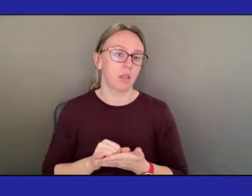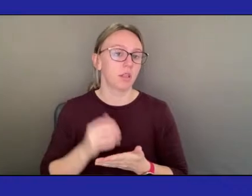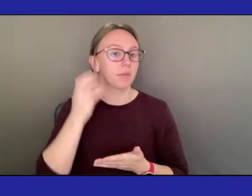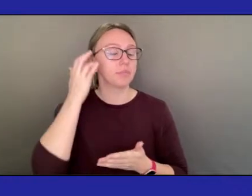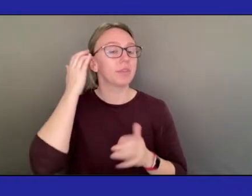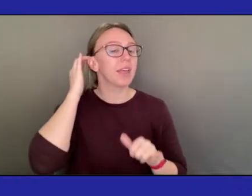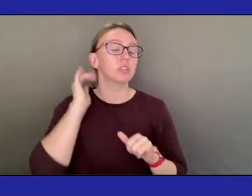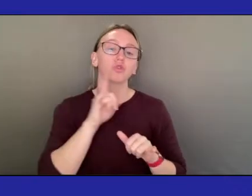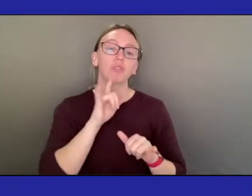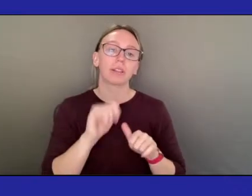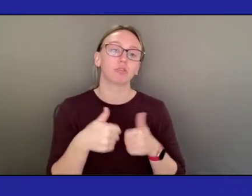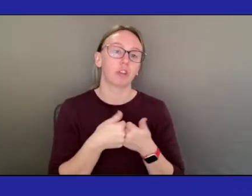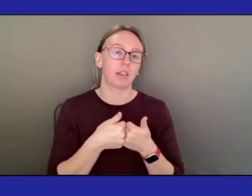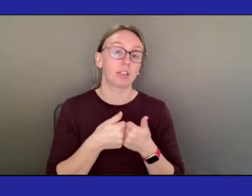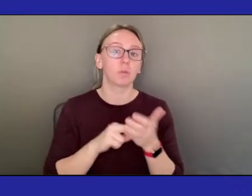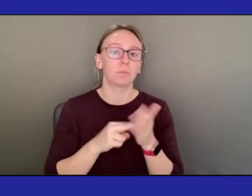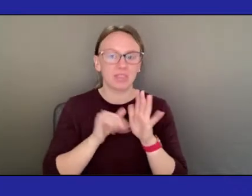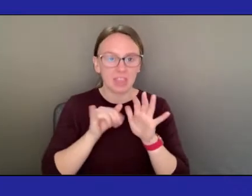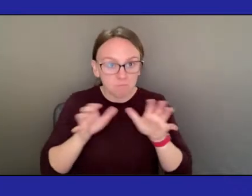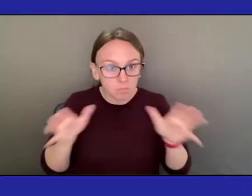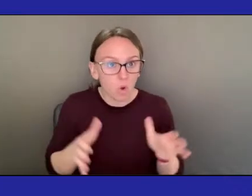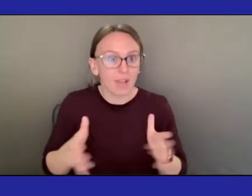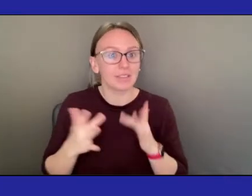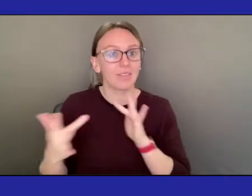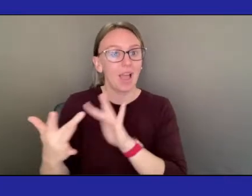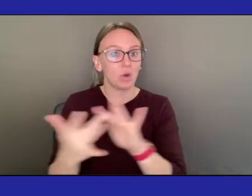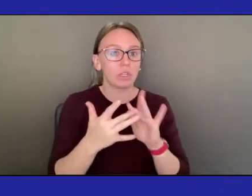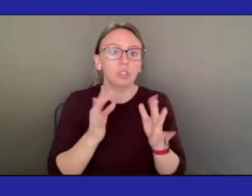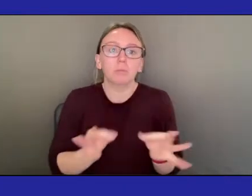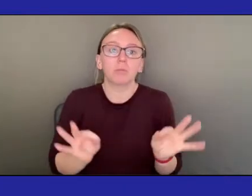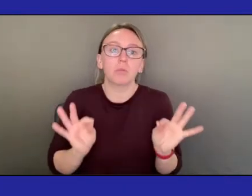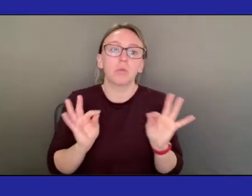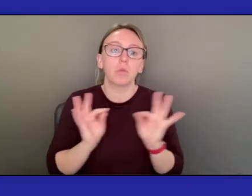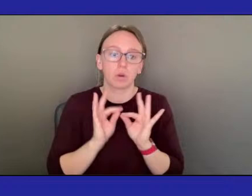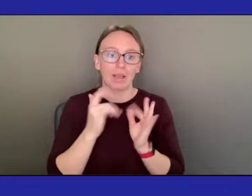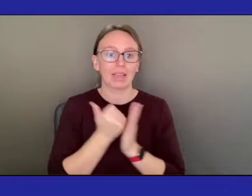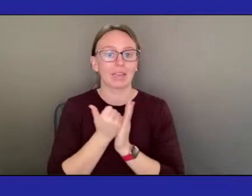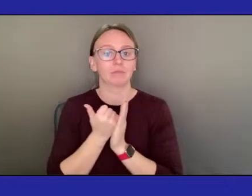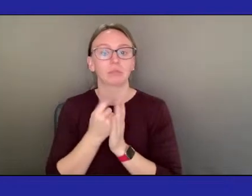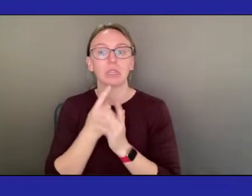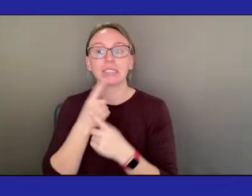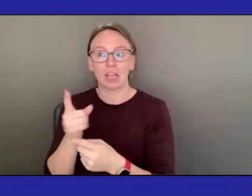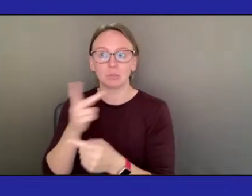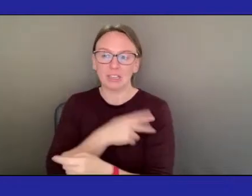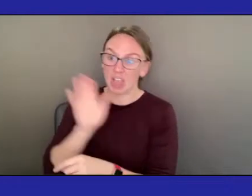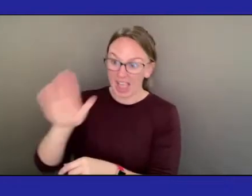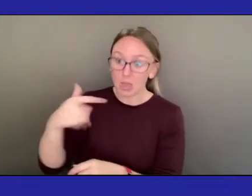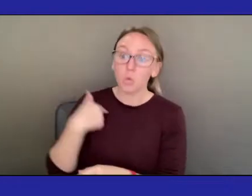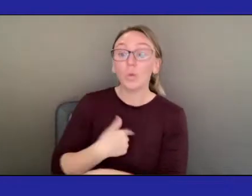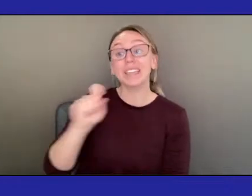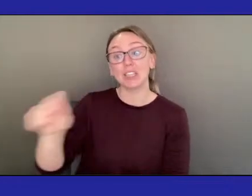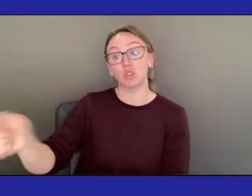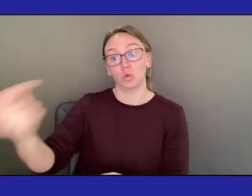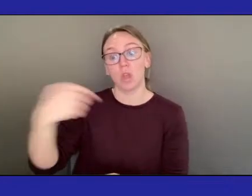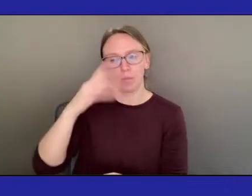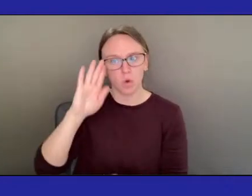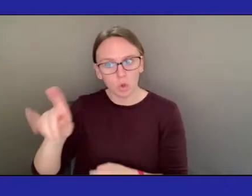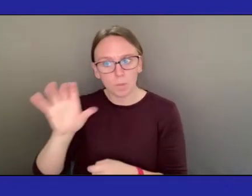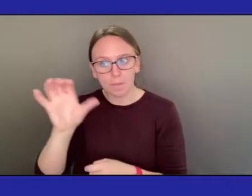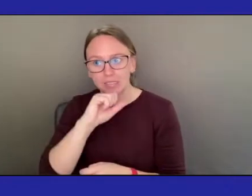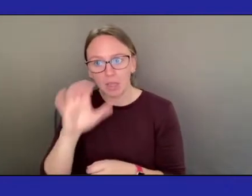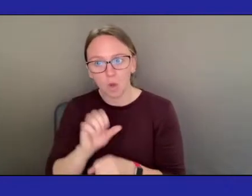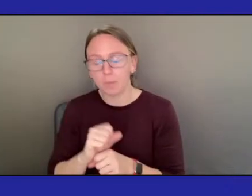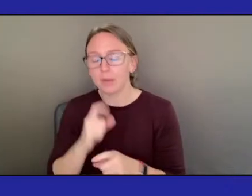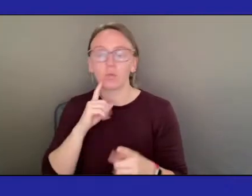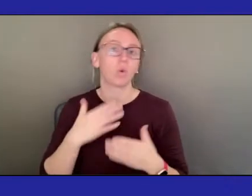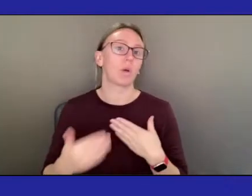that proactive outreach is really important because it tells patients, we need you to come back in. We know that you missed an appointment for whatever reason,